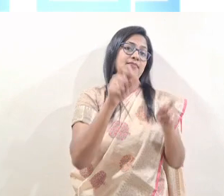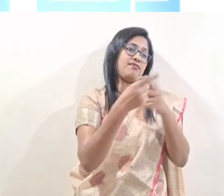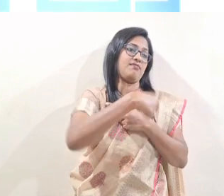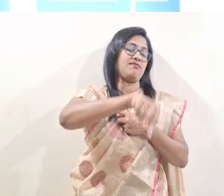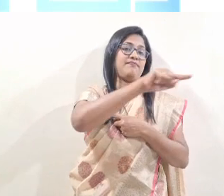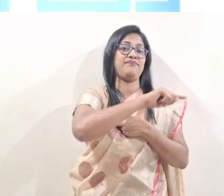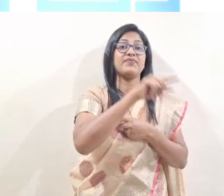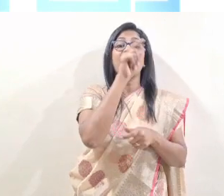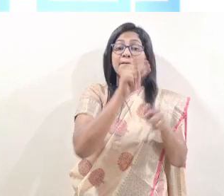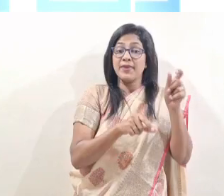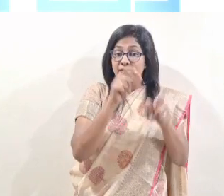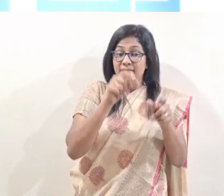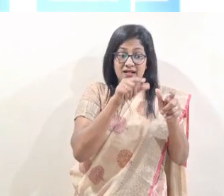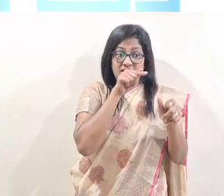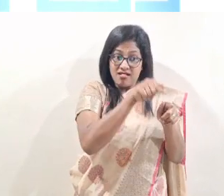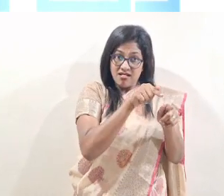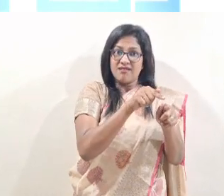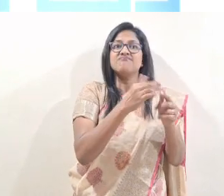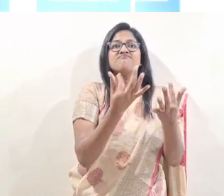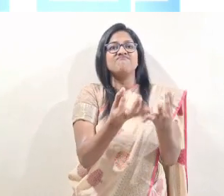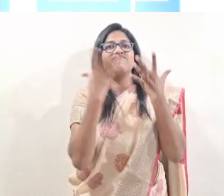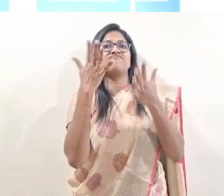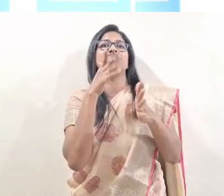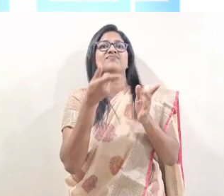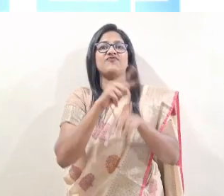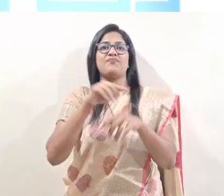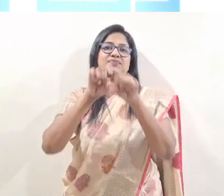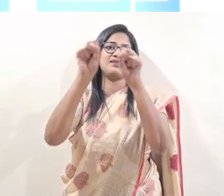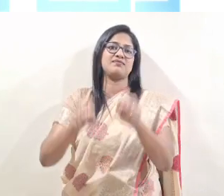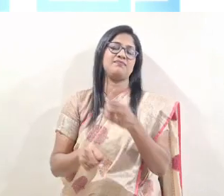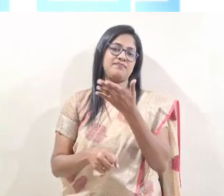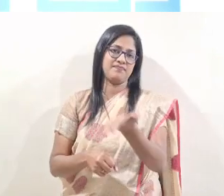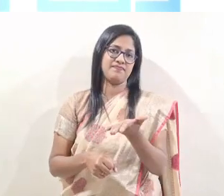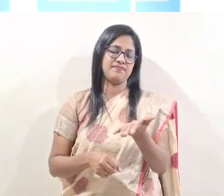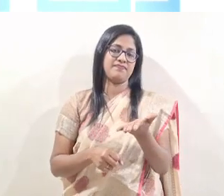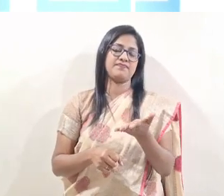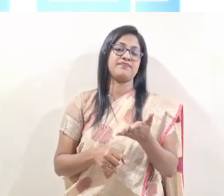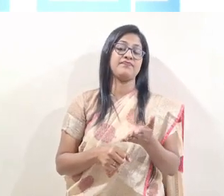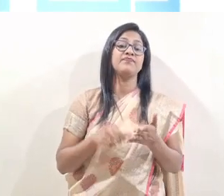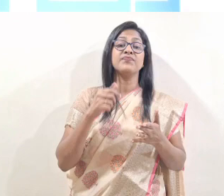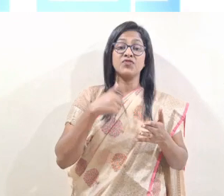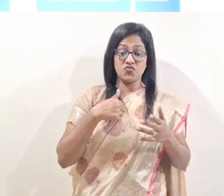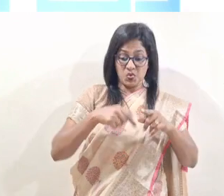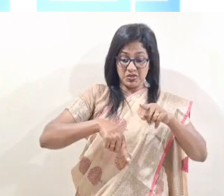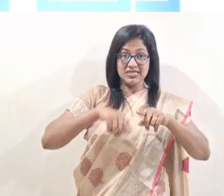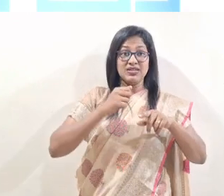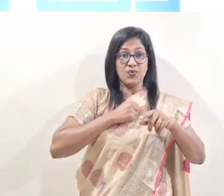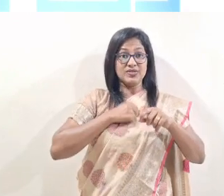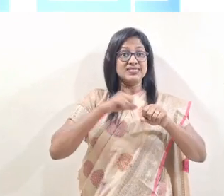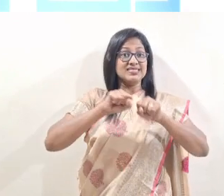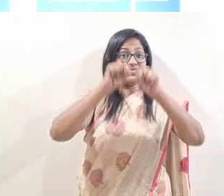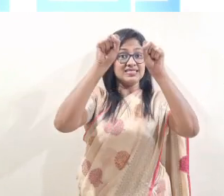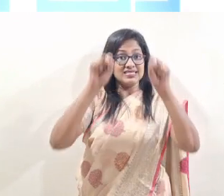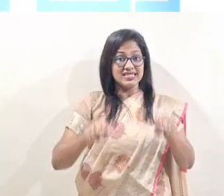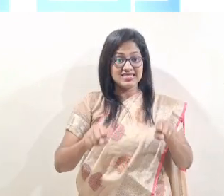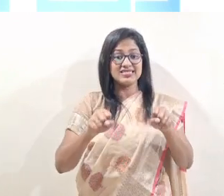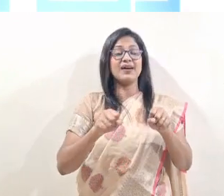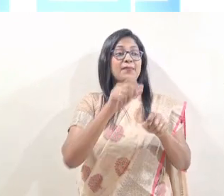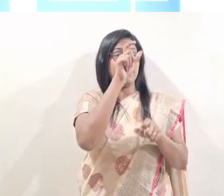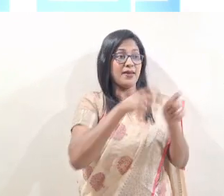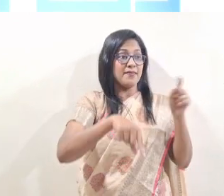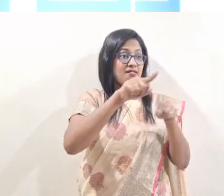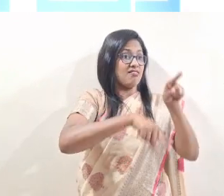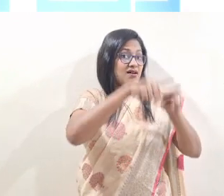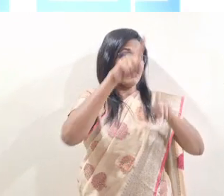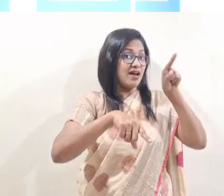It is people who make the system resilient. So the more we diversify our